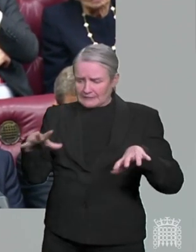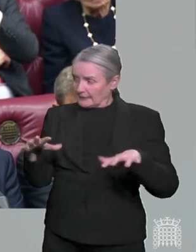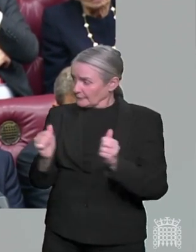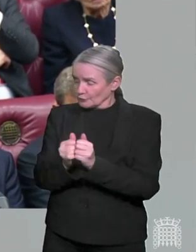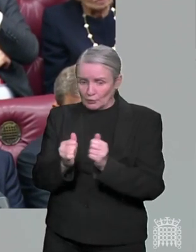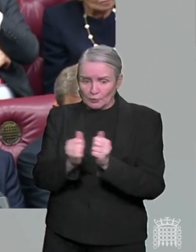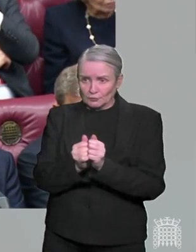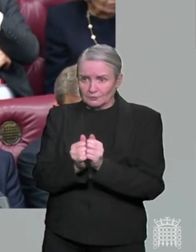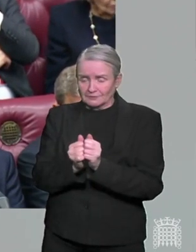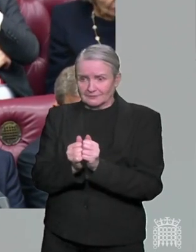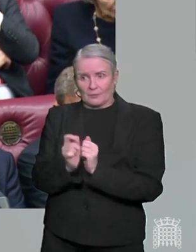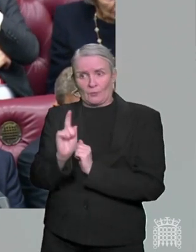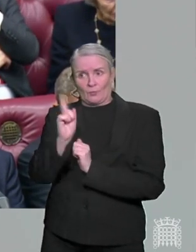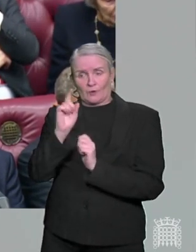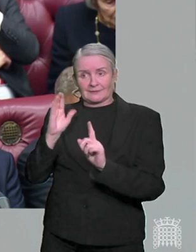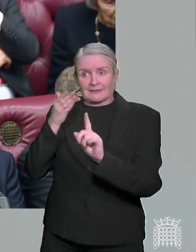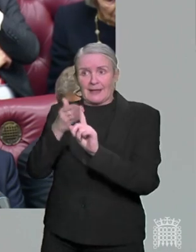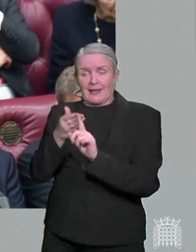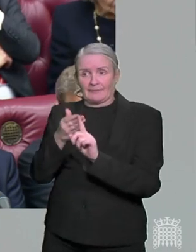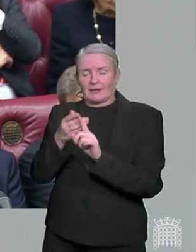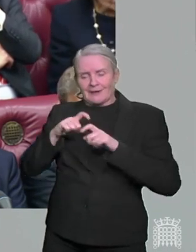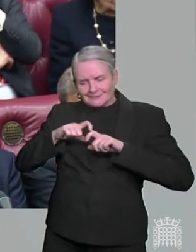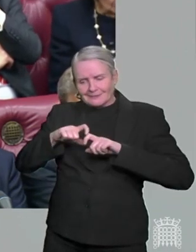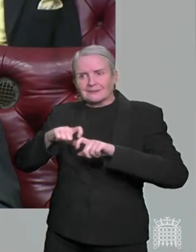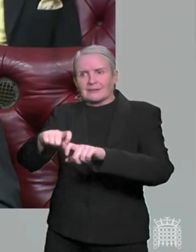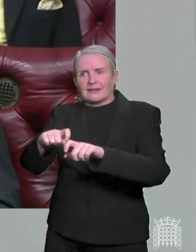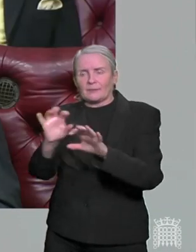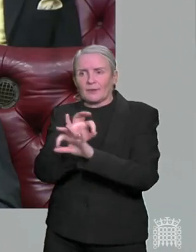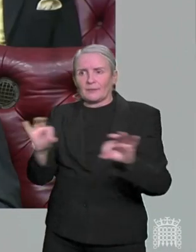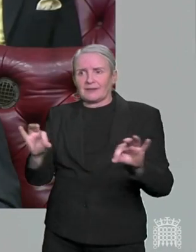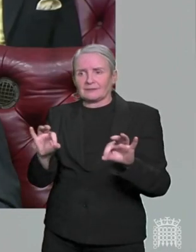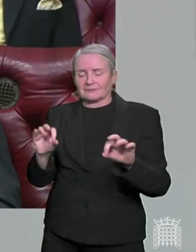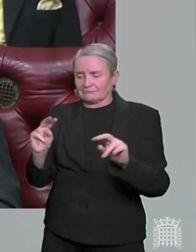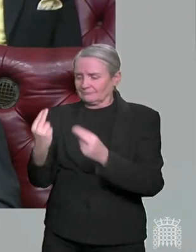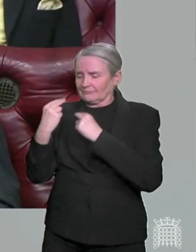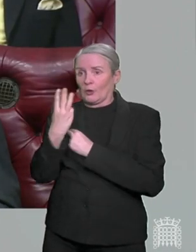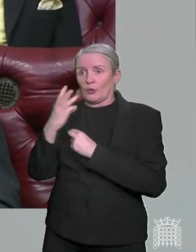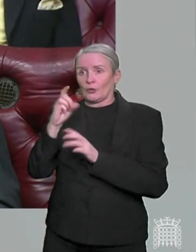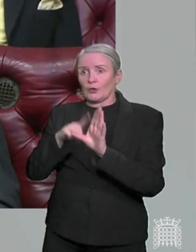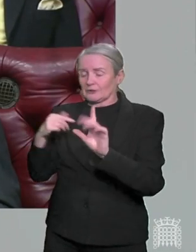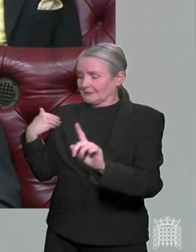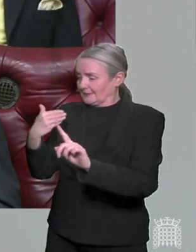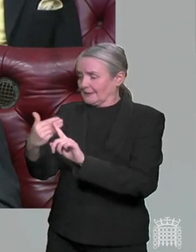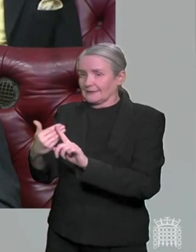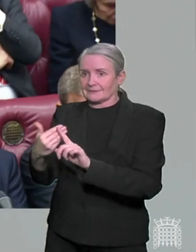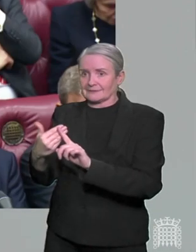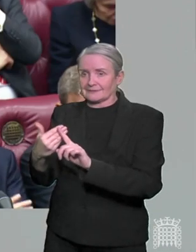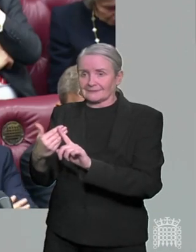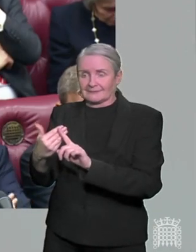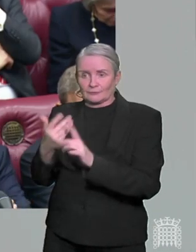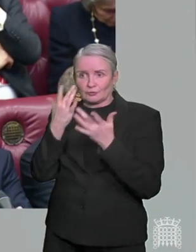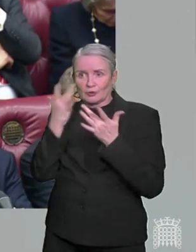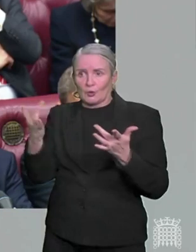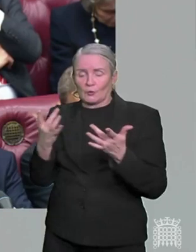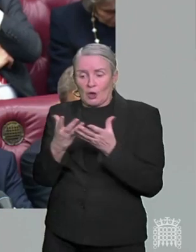long-term sustainable peace. And I think the last 30 years have shown that we won't solve this problem without a solution that gives dignity